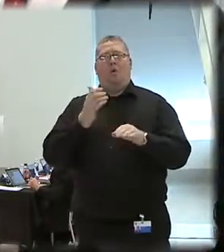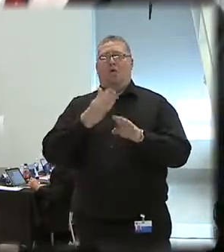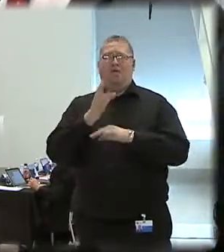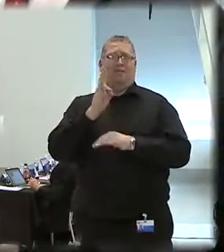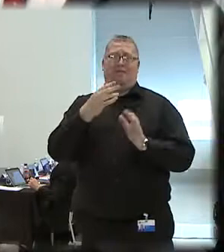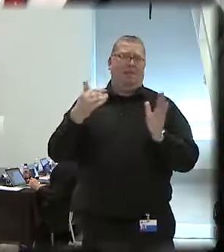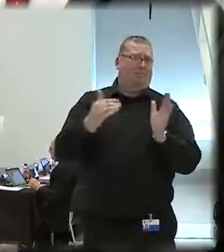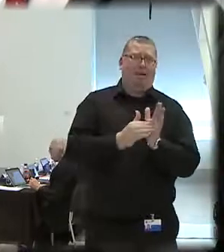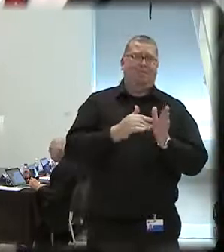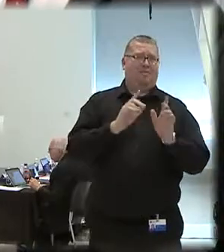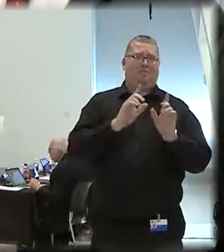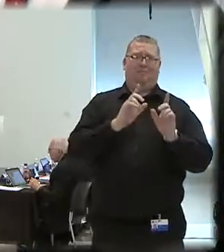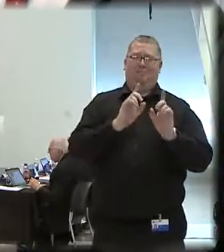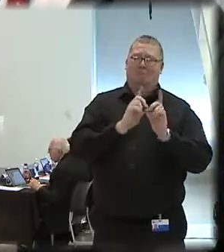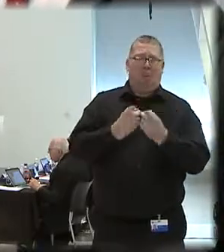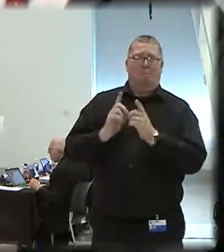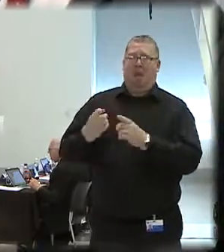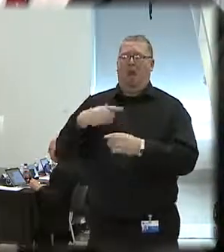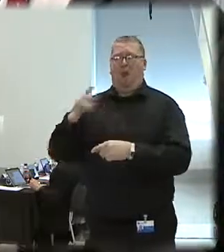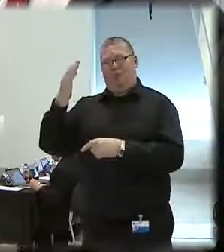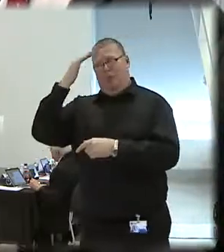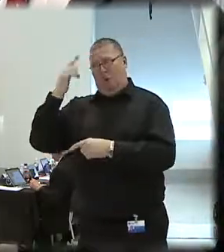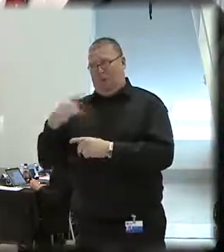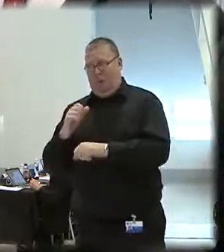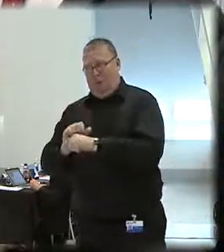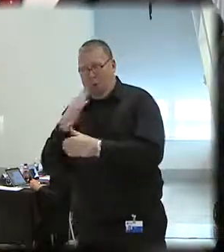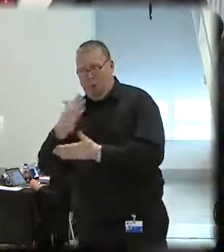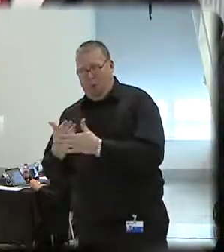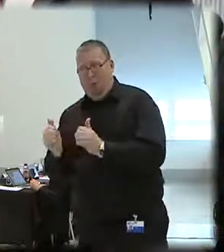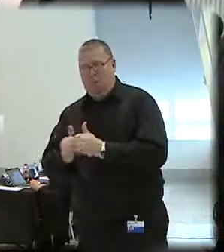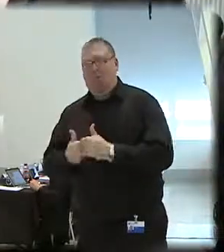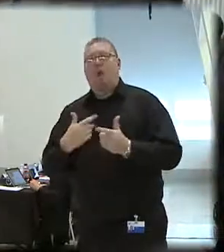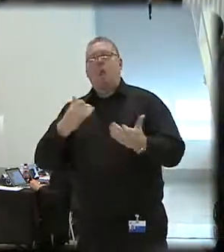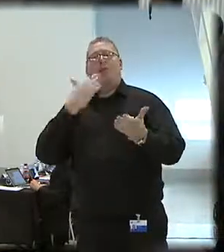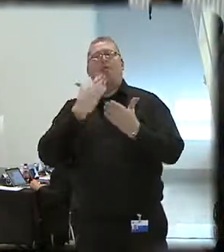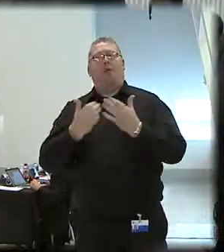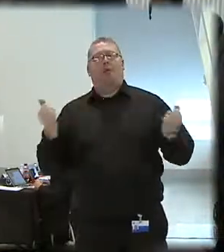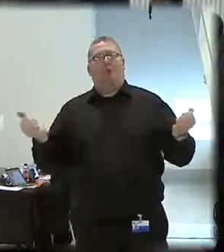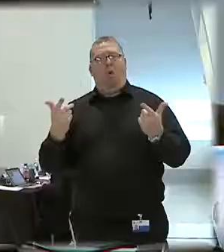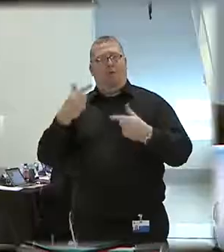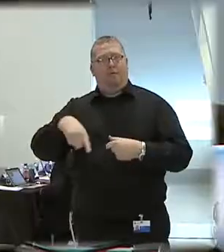work with, so it's hard to pick and choose. All right, well, I want to thank all of you